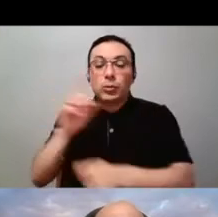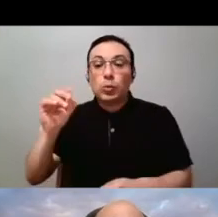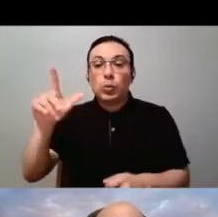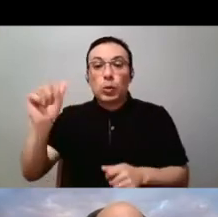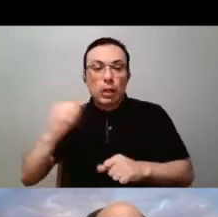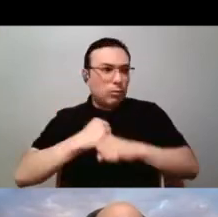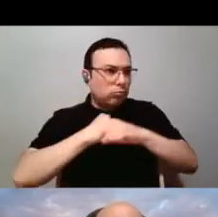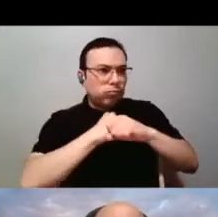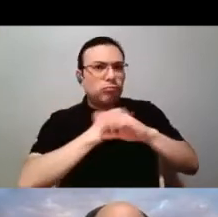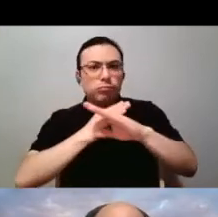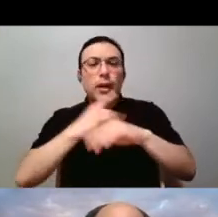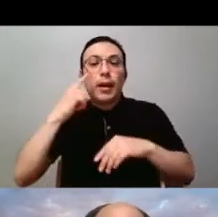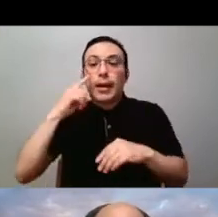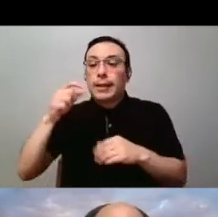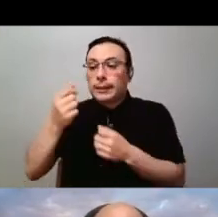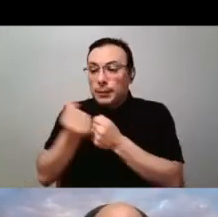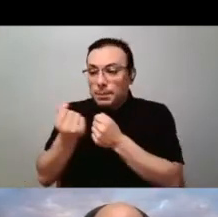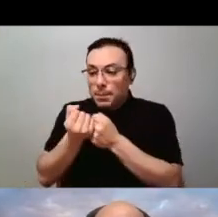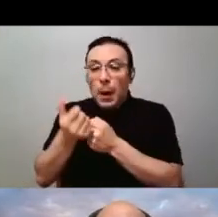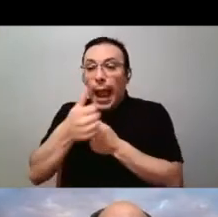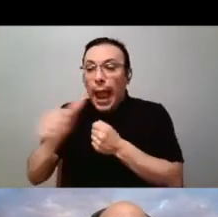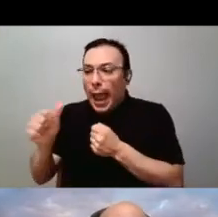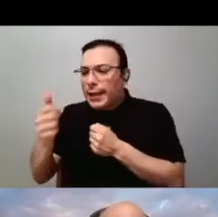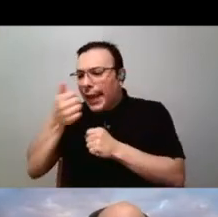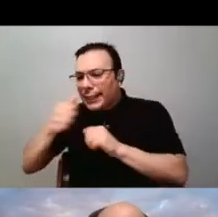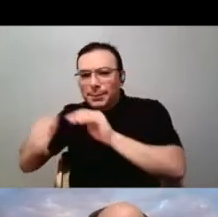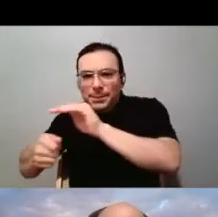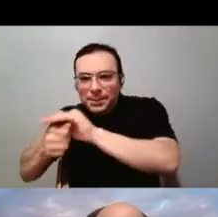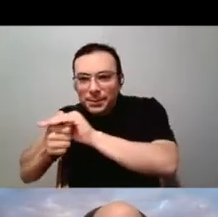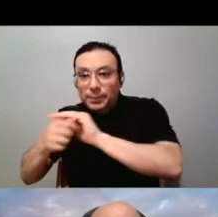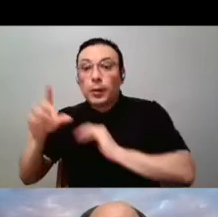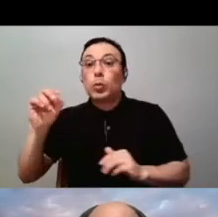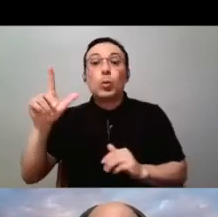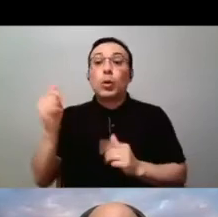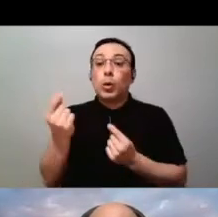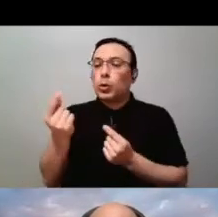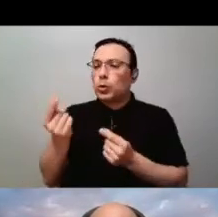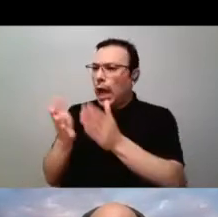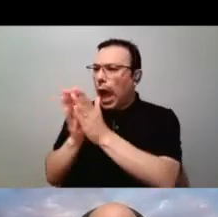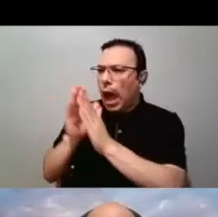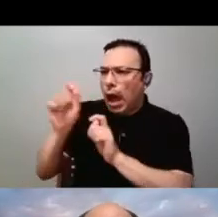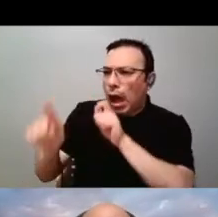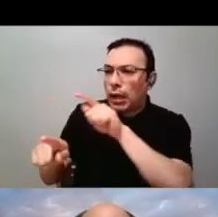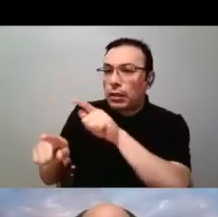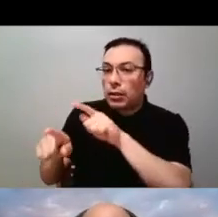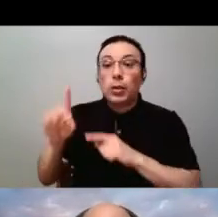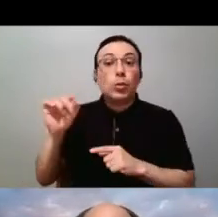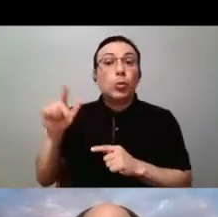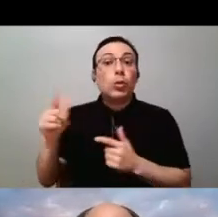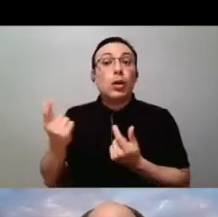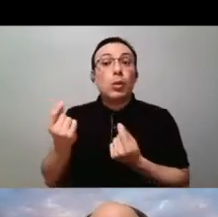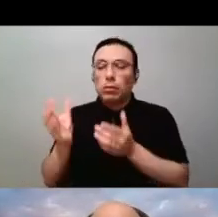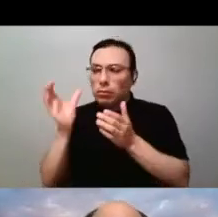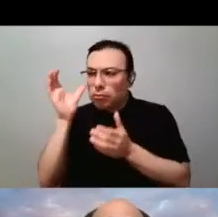needs, and the nascent. A doula asks. A doula listens. A doula can be quiet.